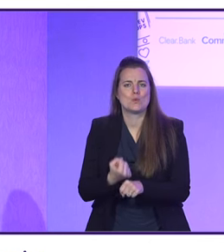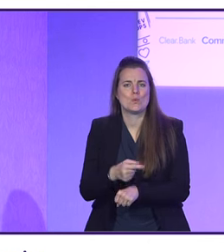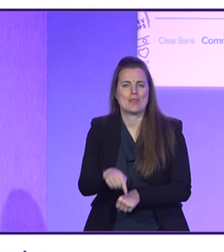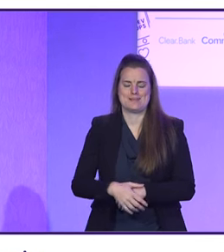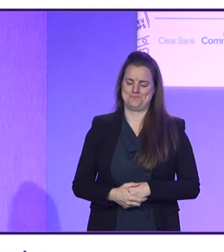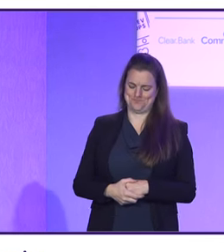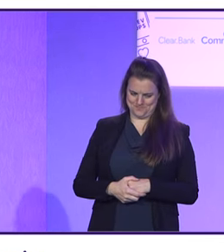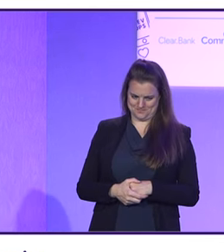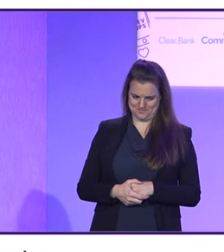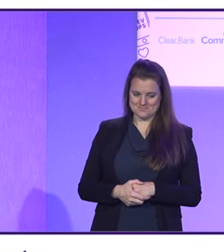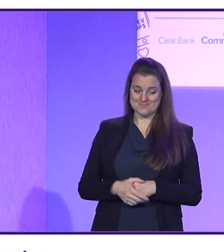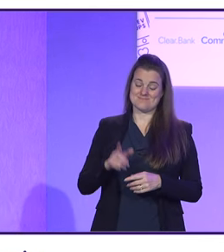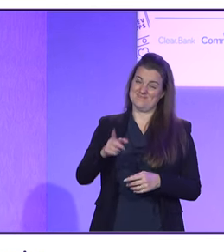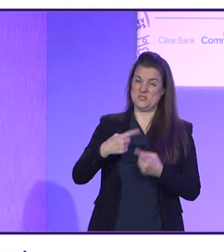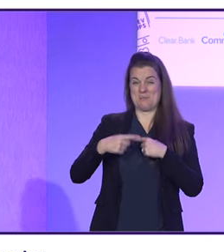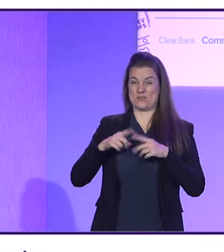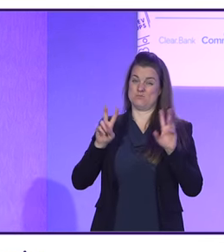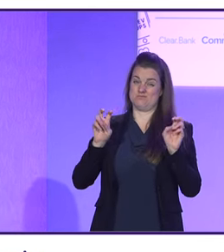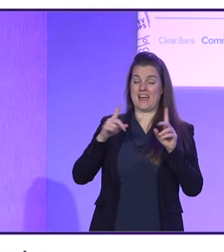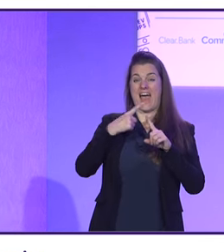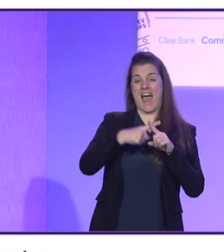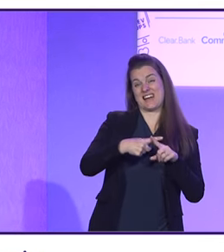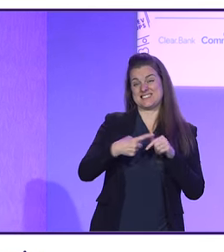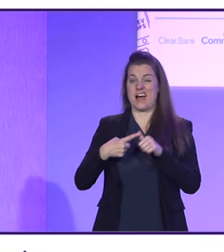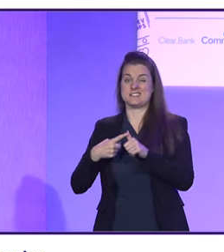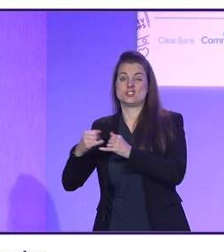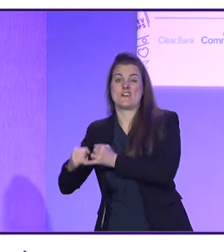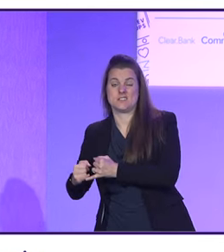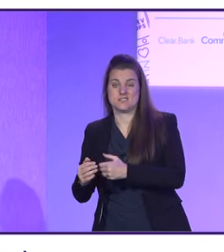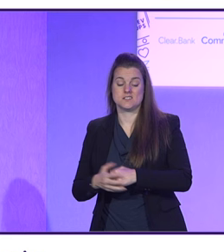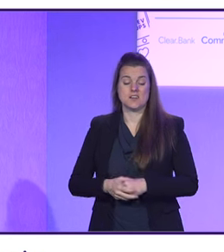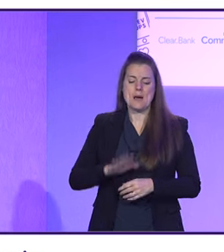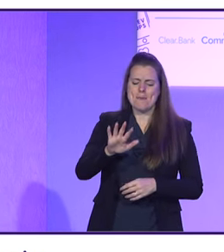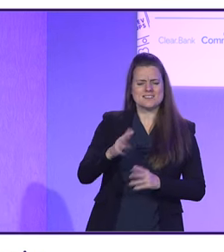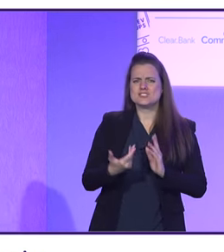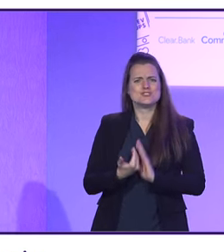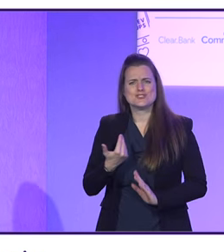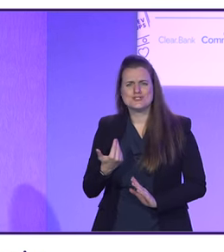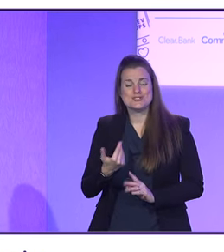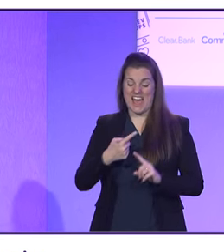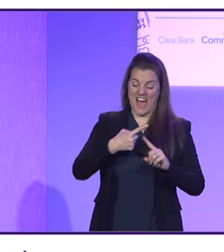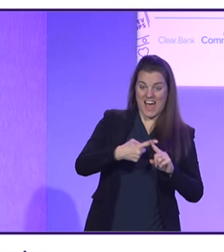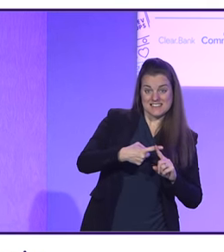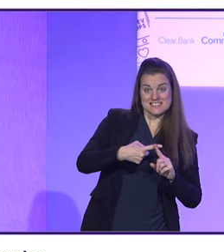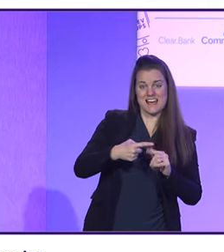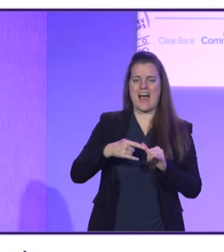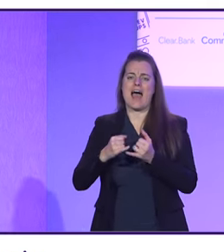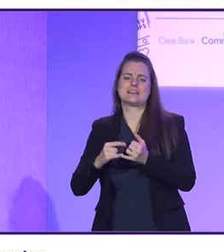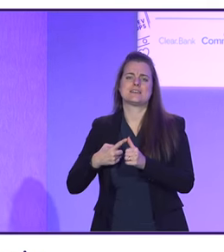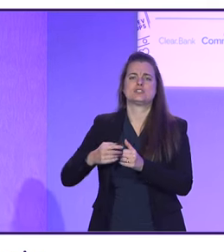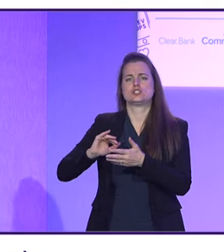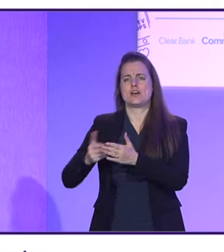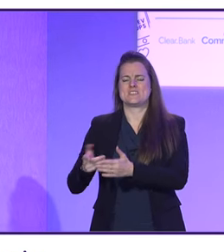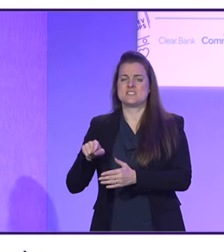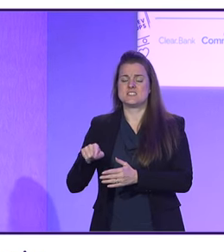It's back to that Exodus service pattern. And I want to reiterate that this isn't new. Exodus service has been around for years and years and years, and it's